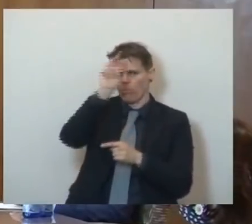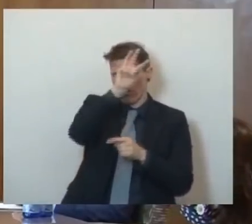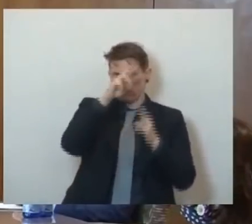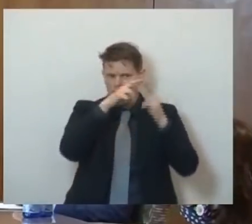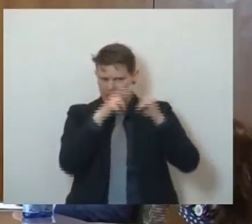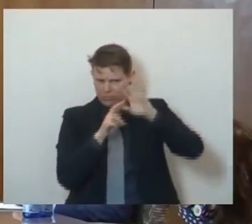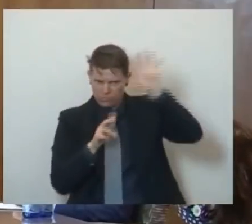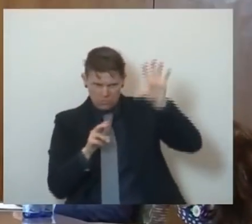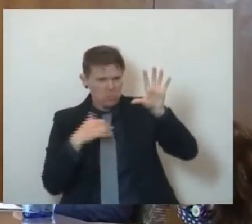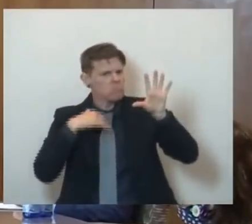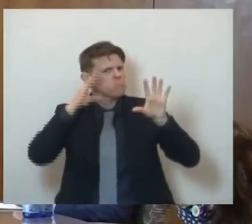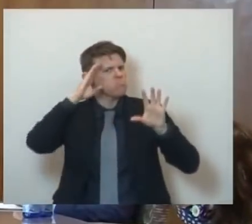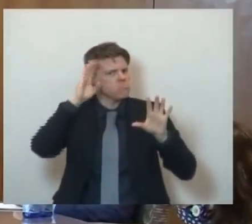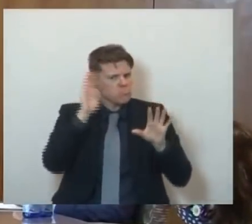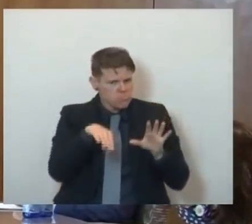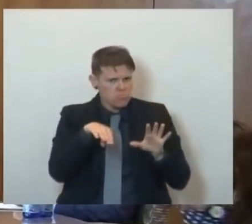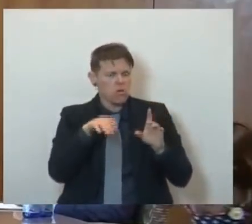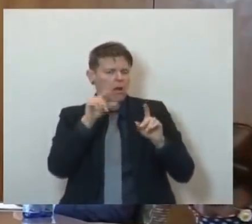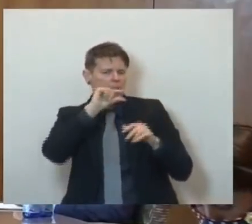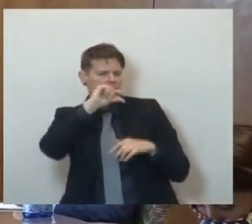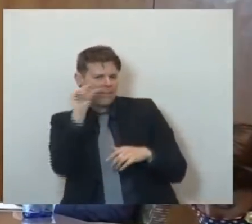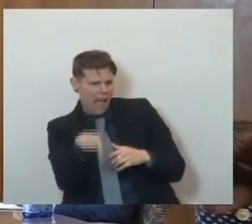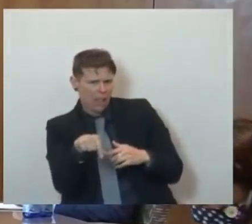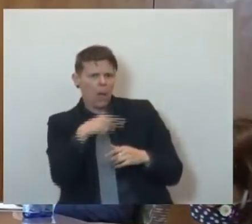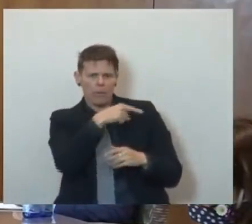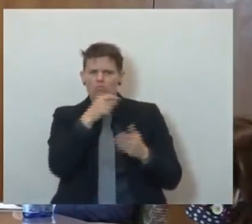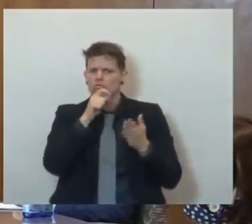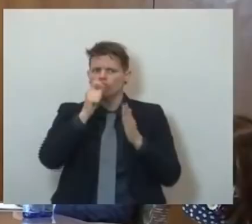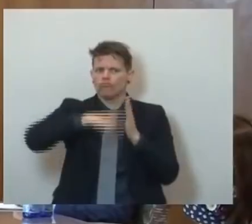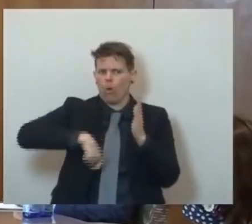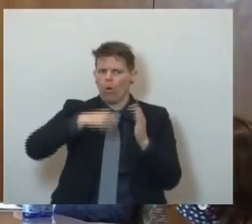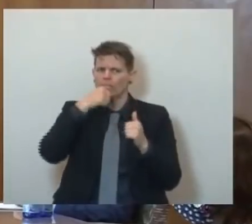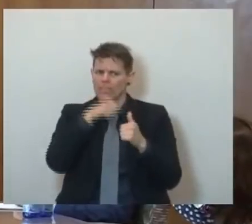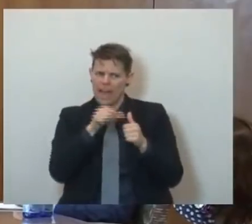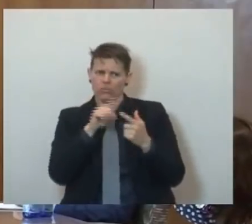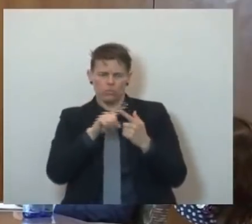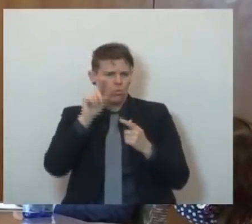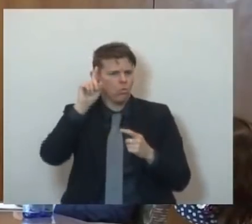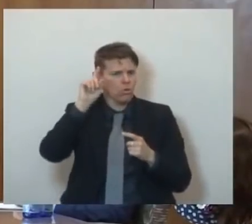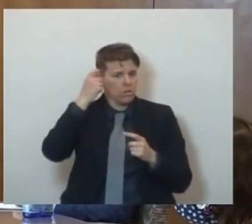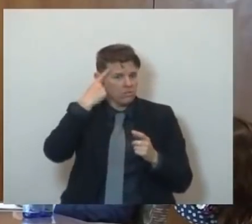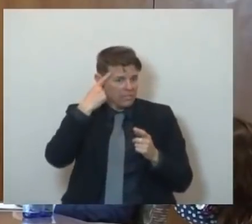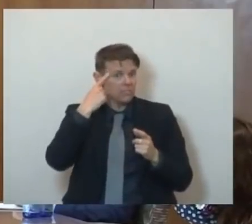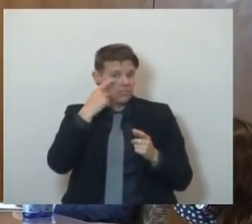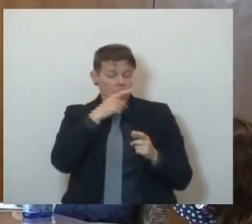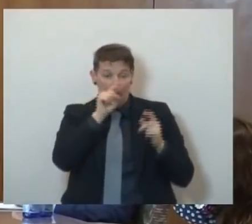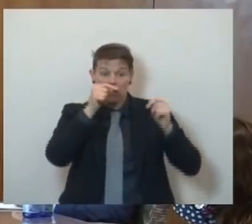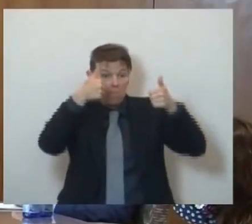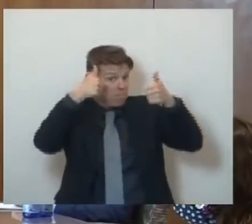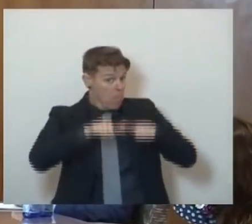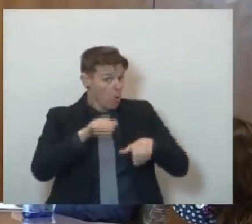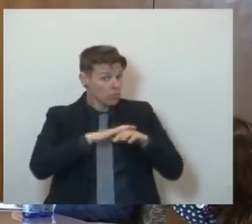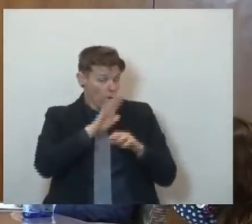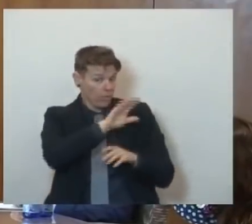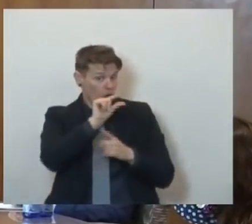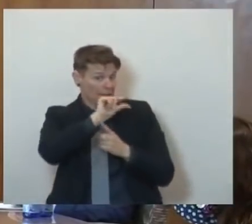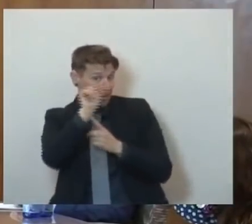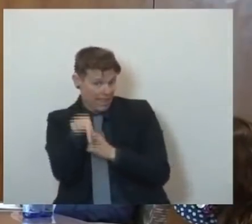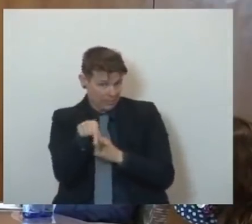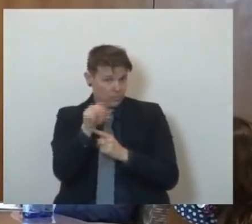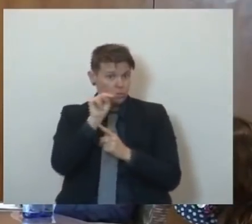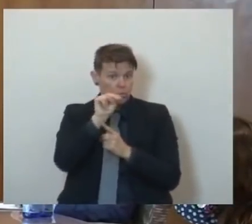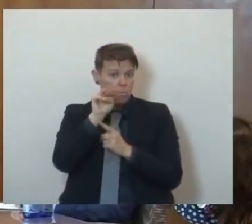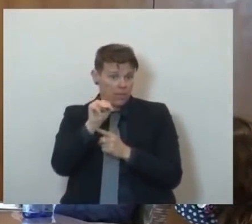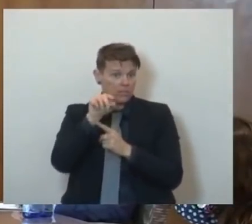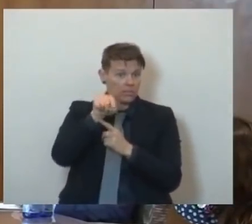mayor of the city of Gallup wrote a letter to the governor's office today. It's posted on Gallup's website, gallupnm.gov